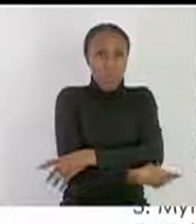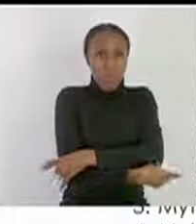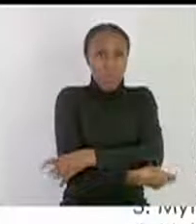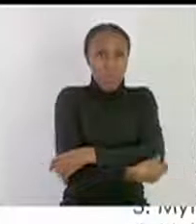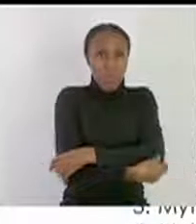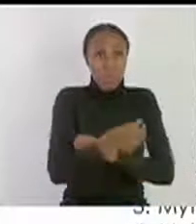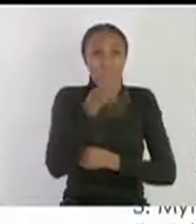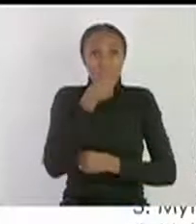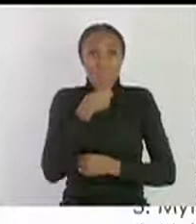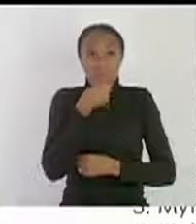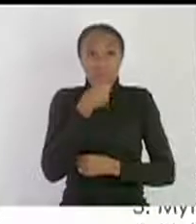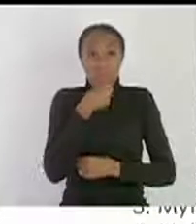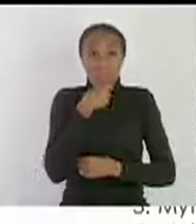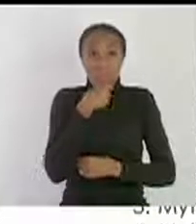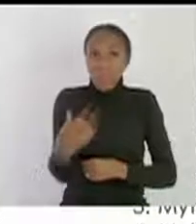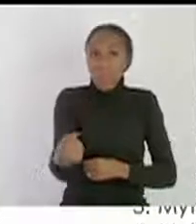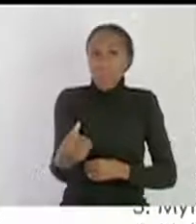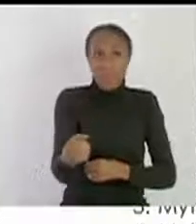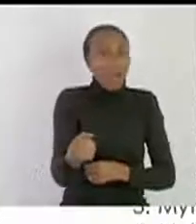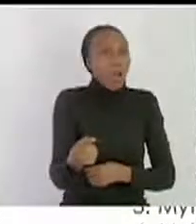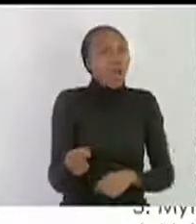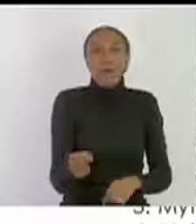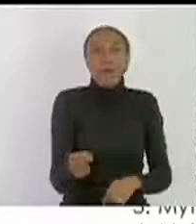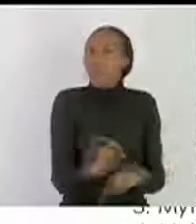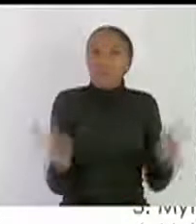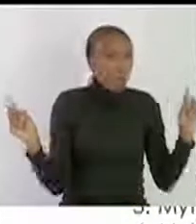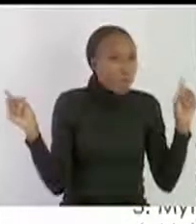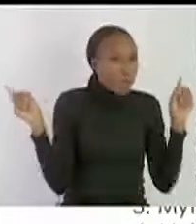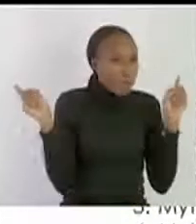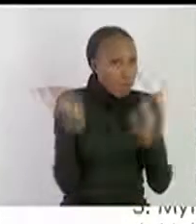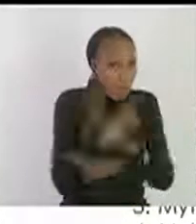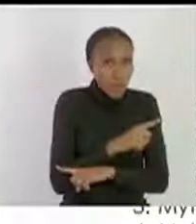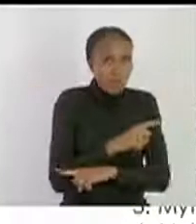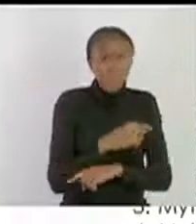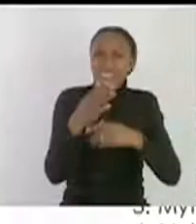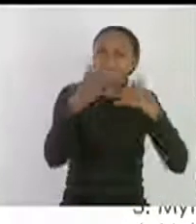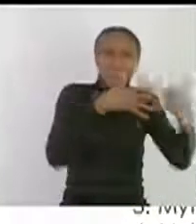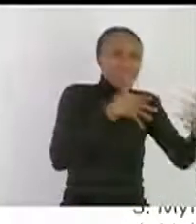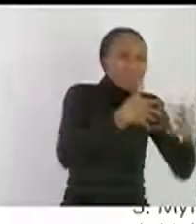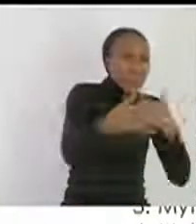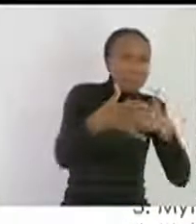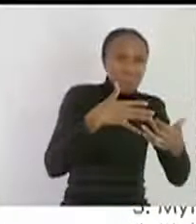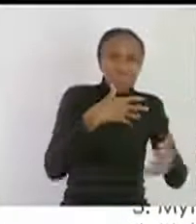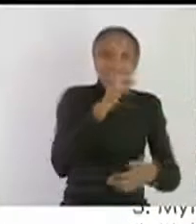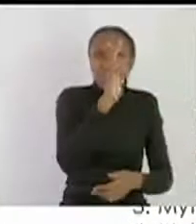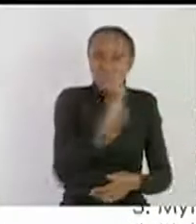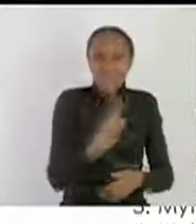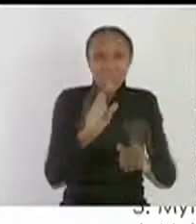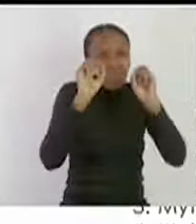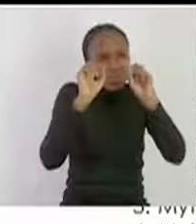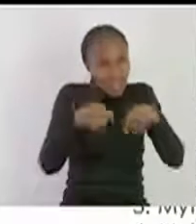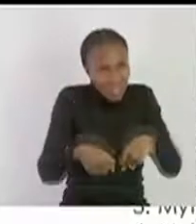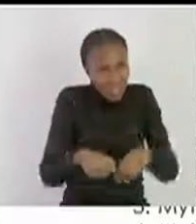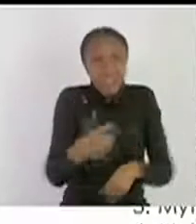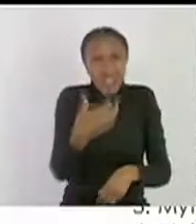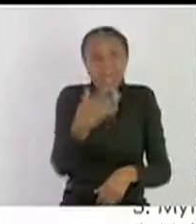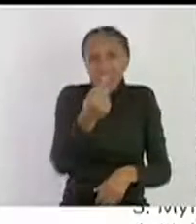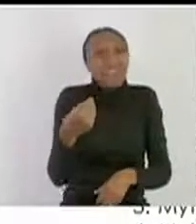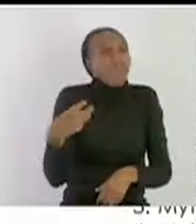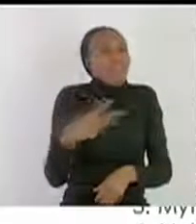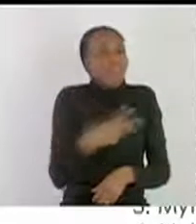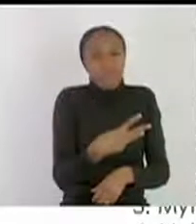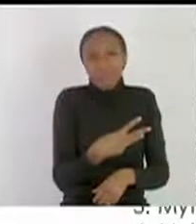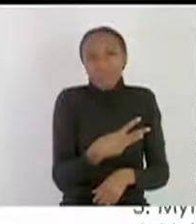HIV is a homosexual disease. HIV can infect anyone, not only